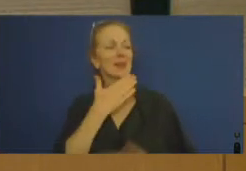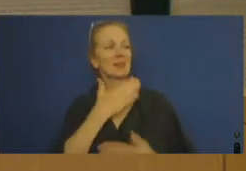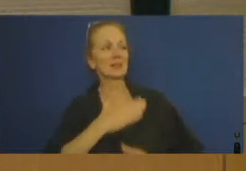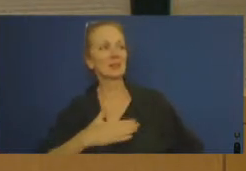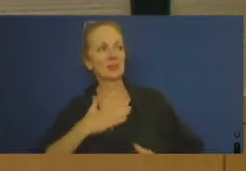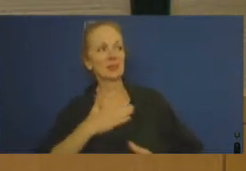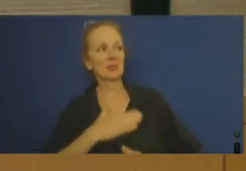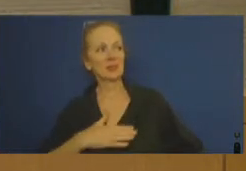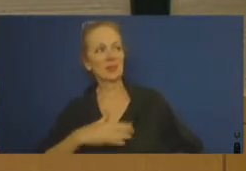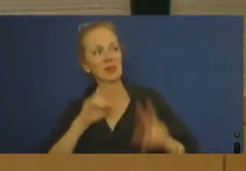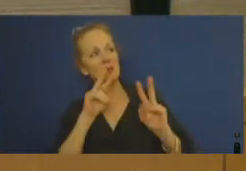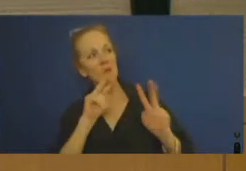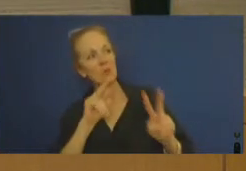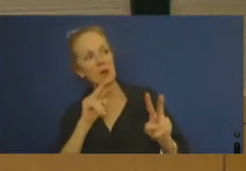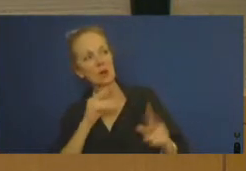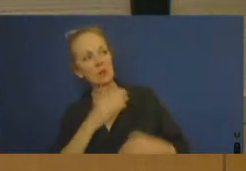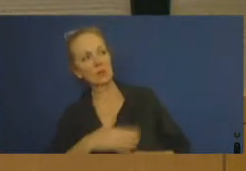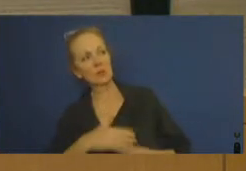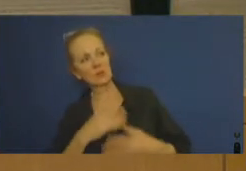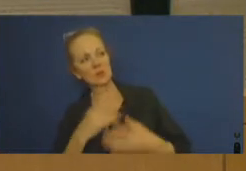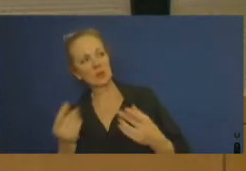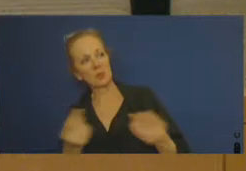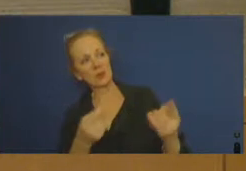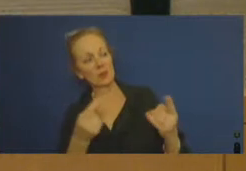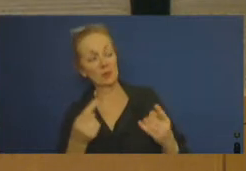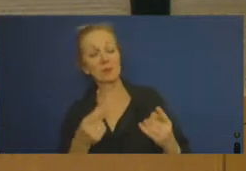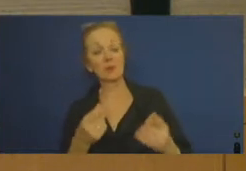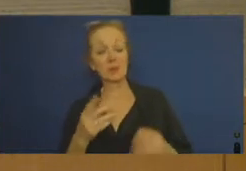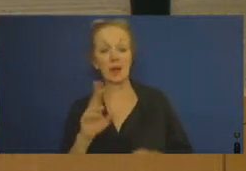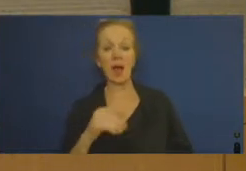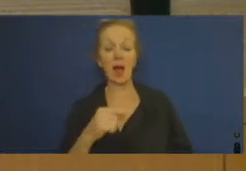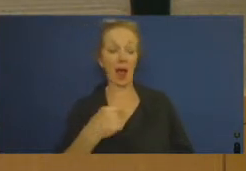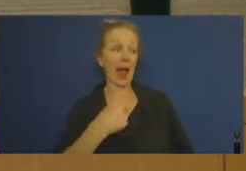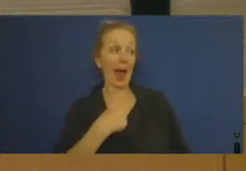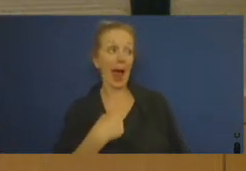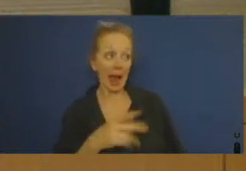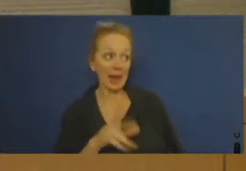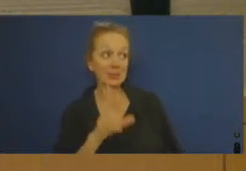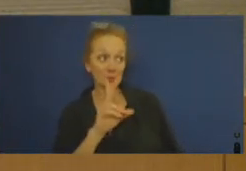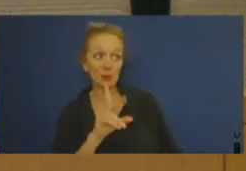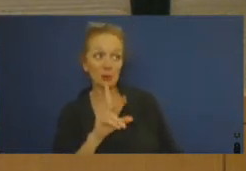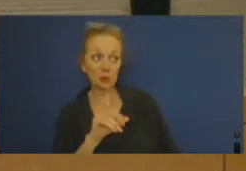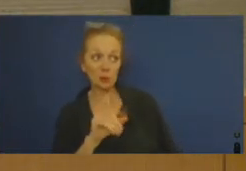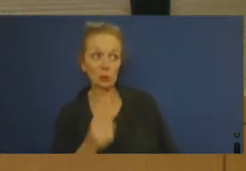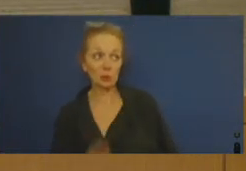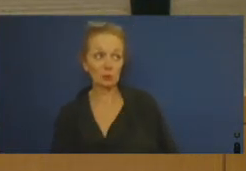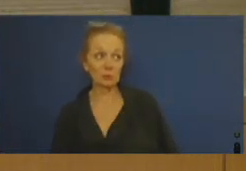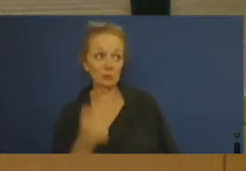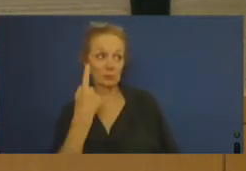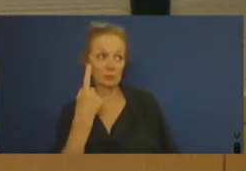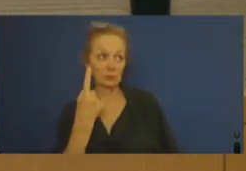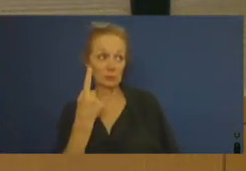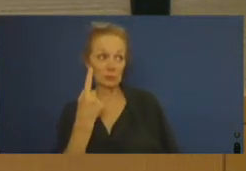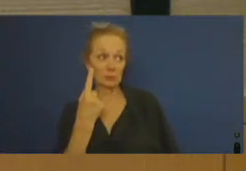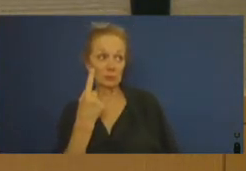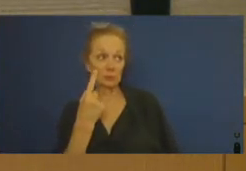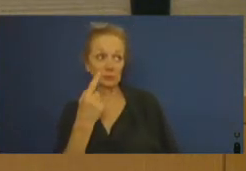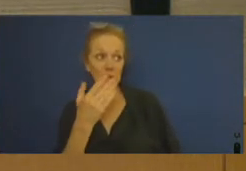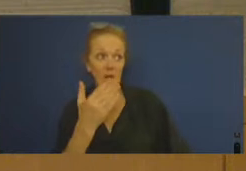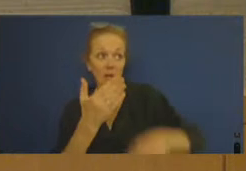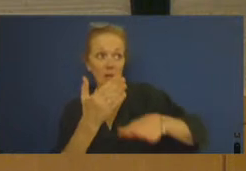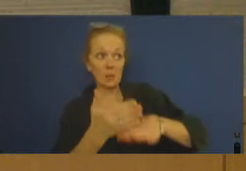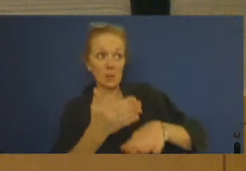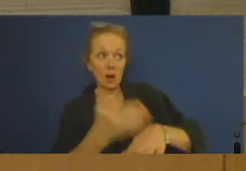appreciate what y'all do. We do understand that But progress is progress. In this